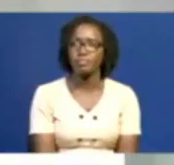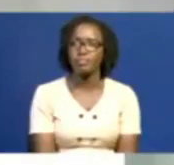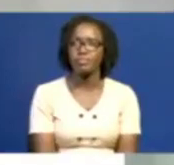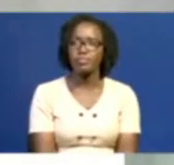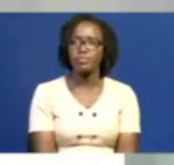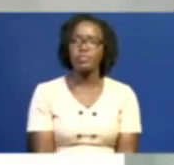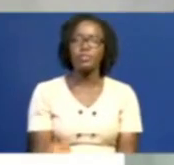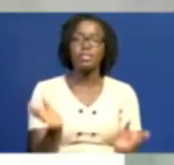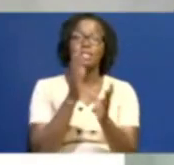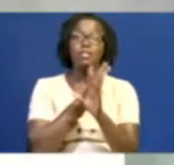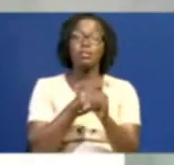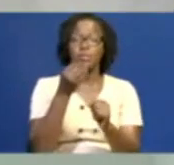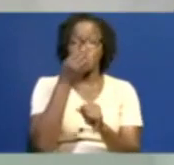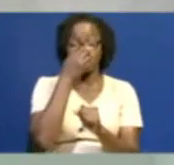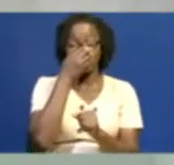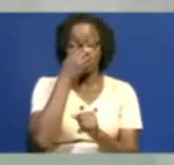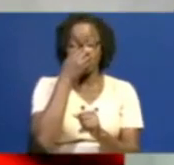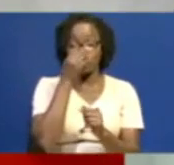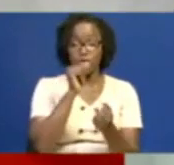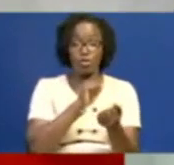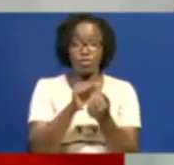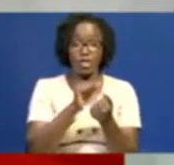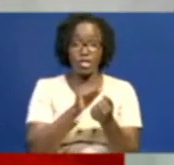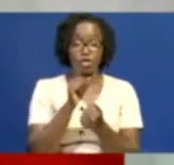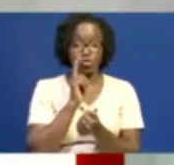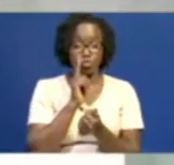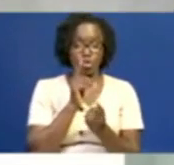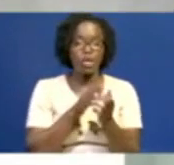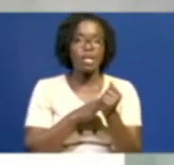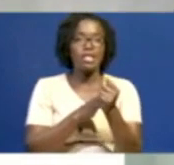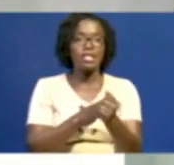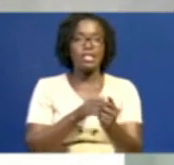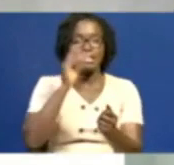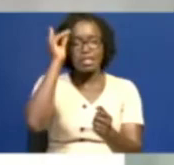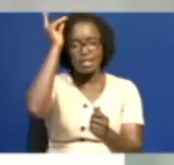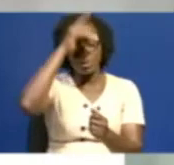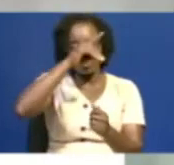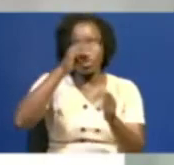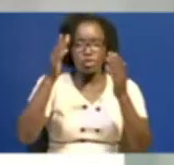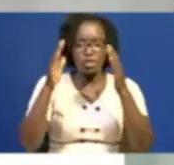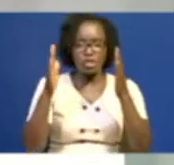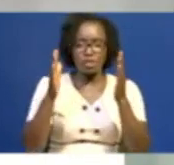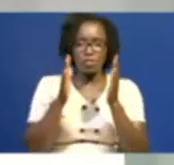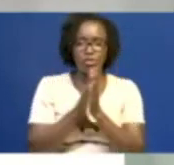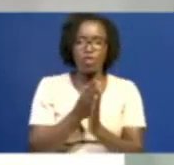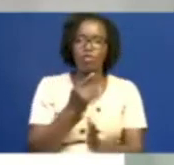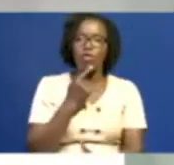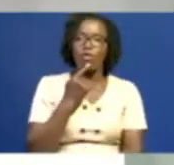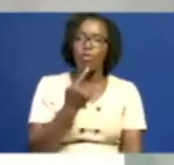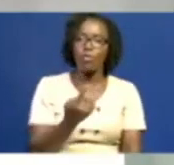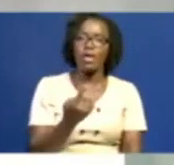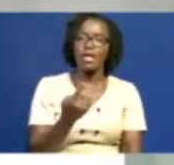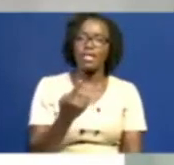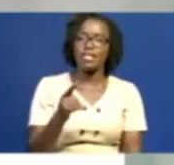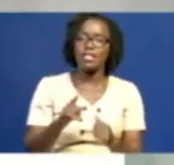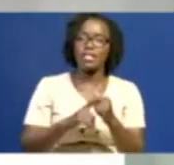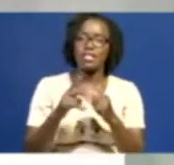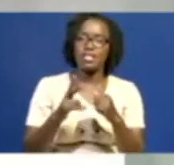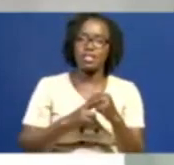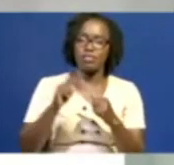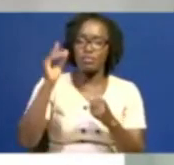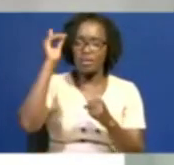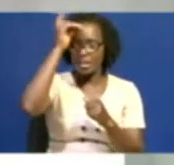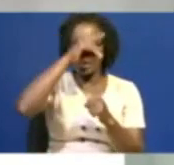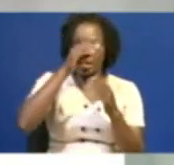President William Ruto is this Friday expected to lead the graduation ceremony of 167